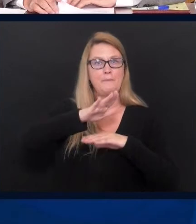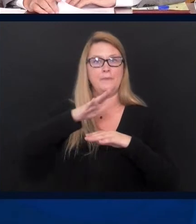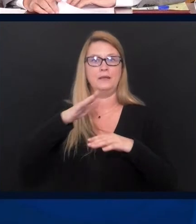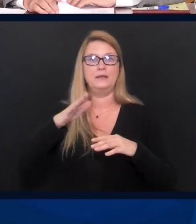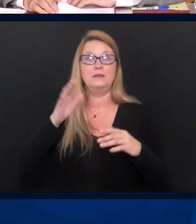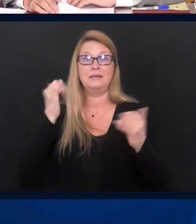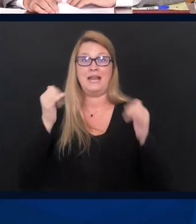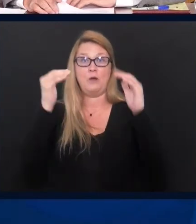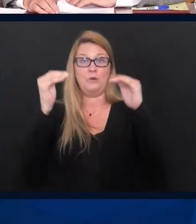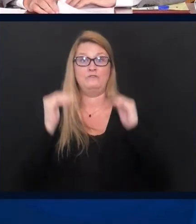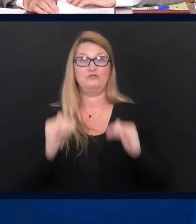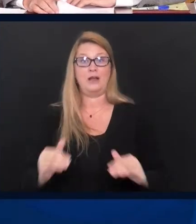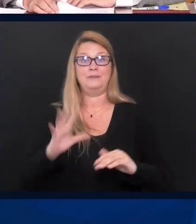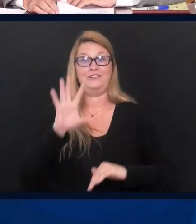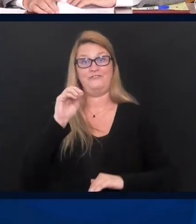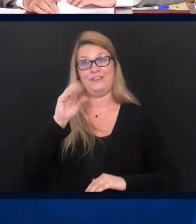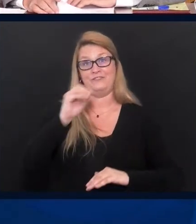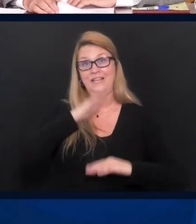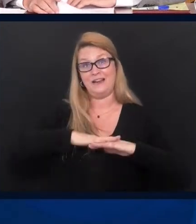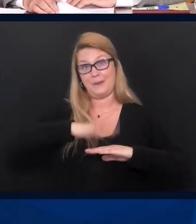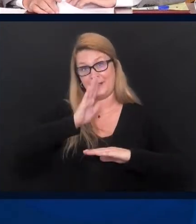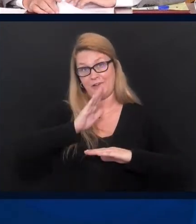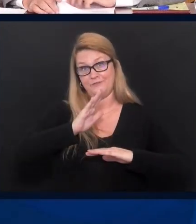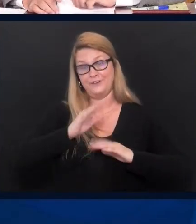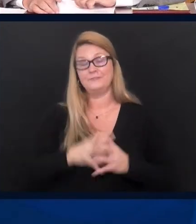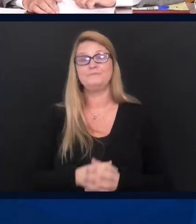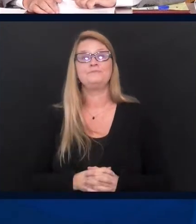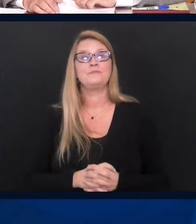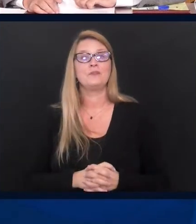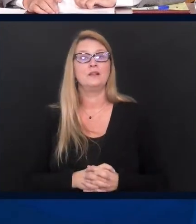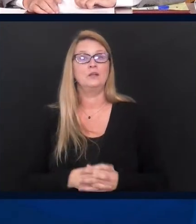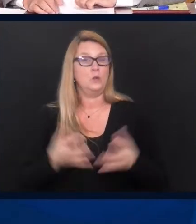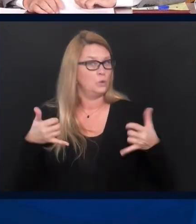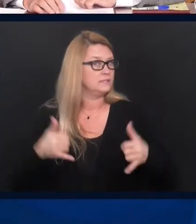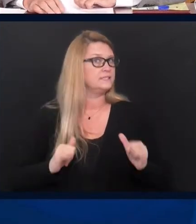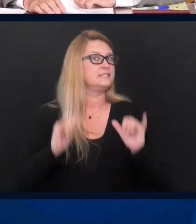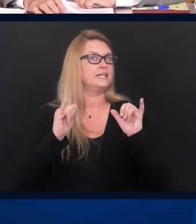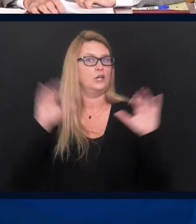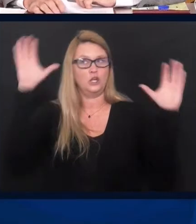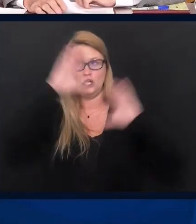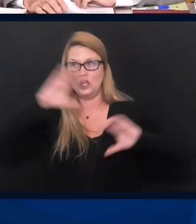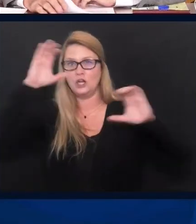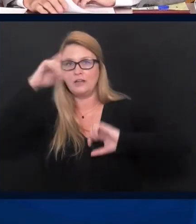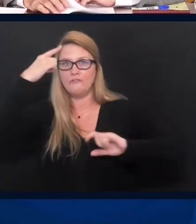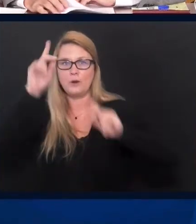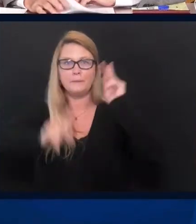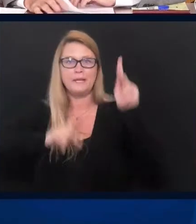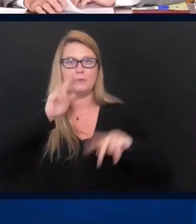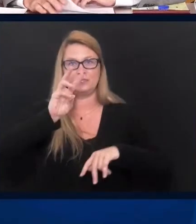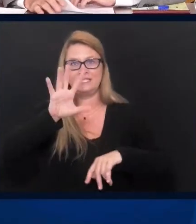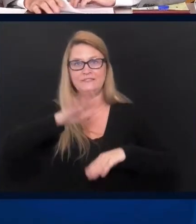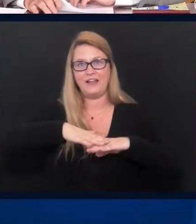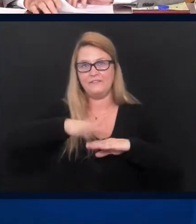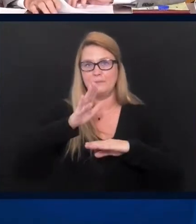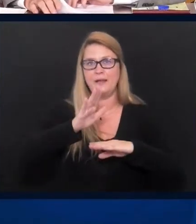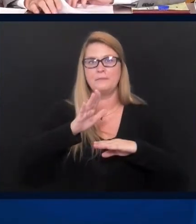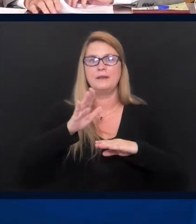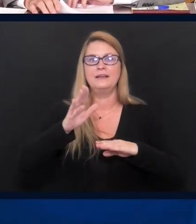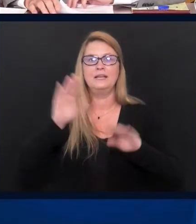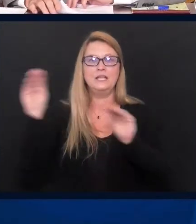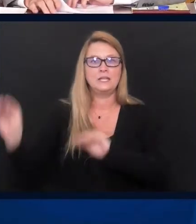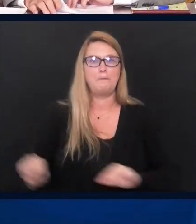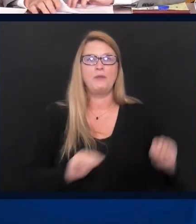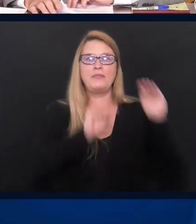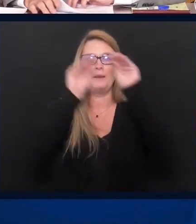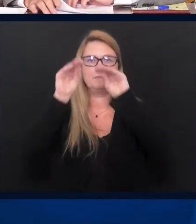dropped that down to 50. But we're still looking, you know, for the people that are 65 and above to move them to the front